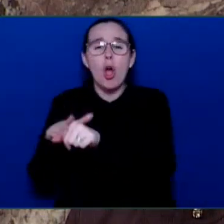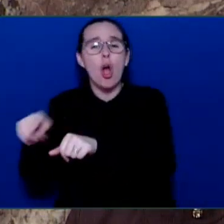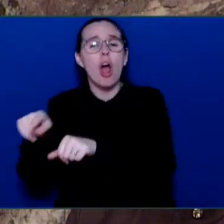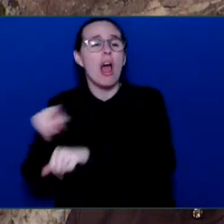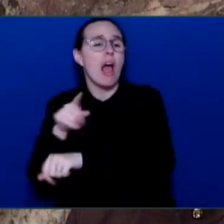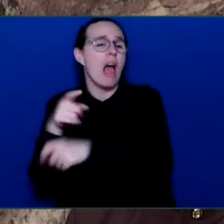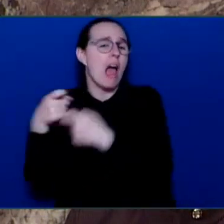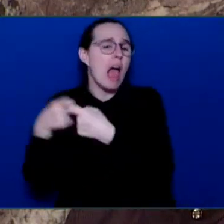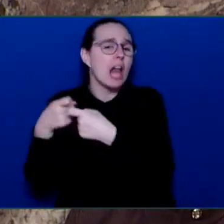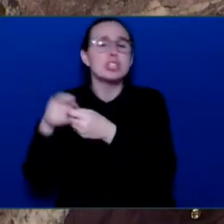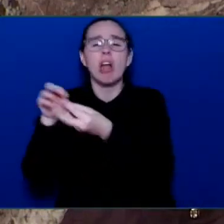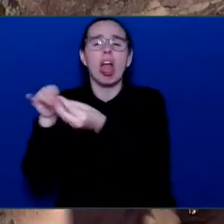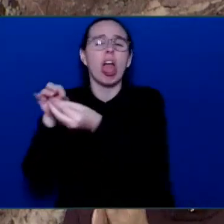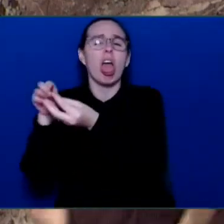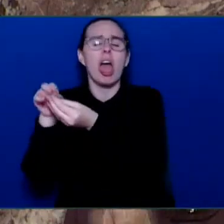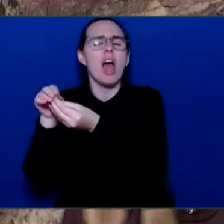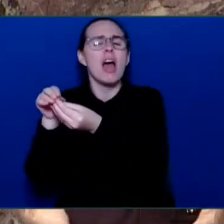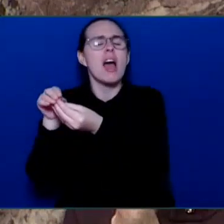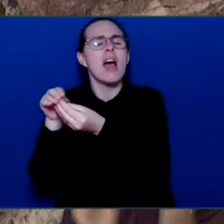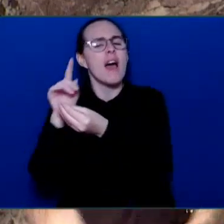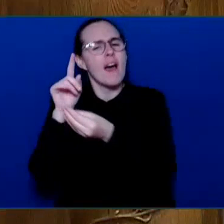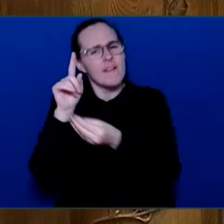British Columbia's families?